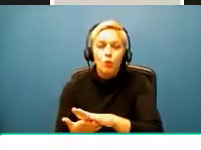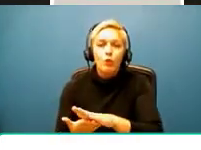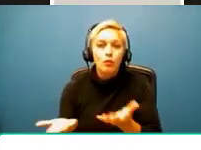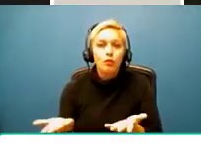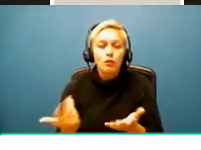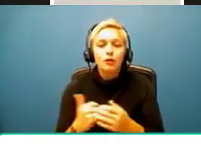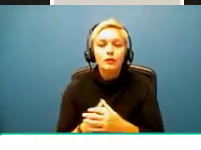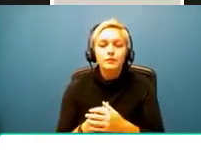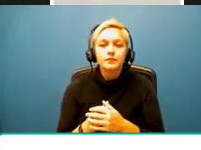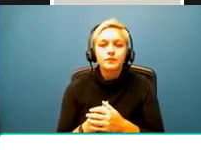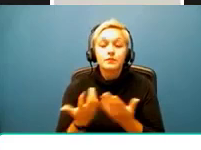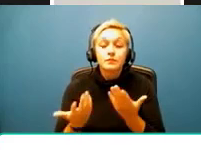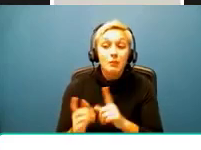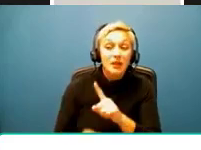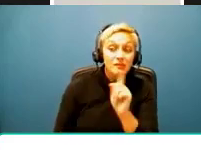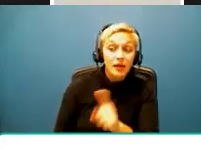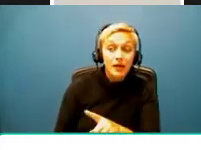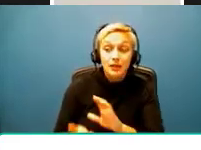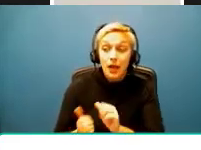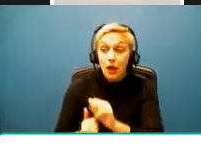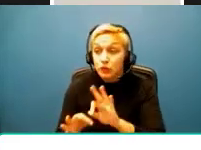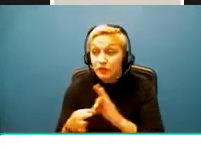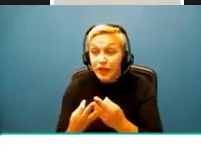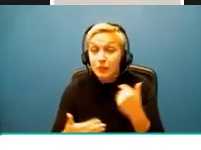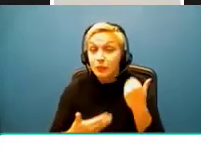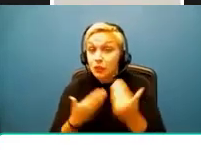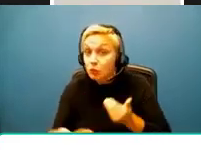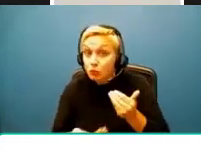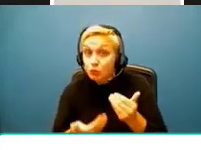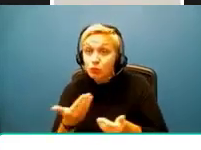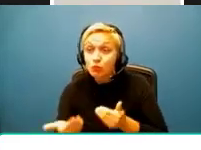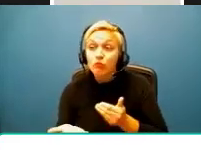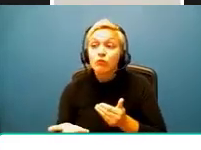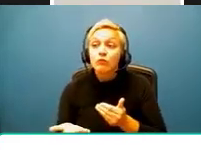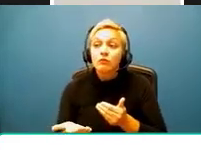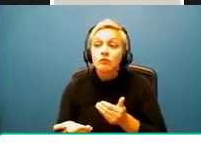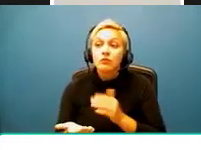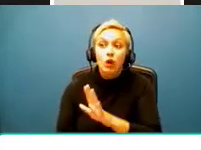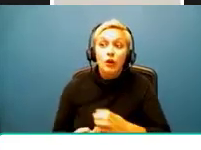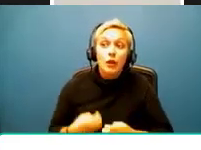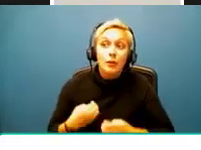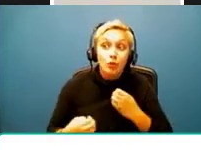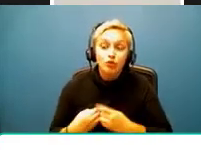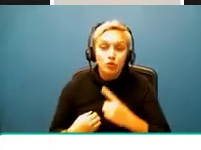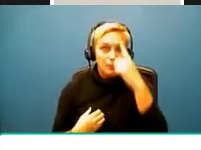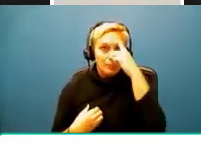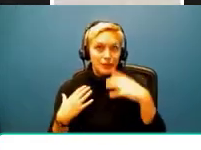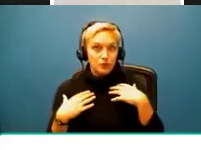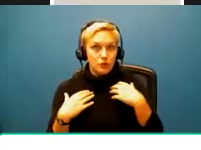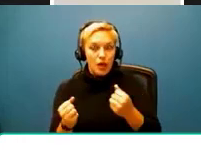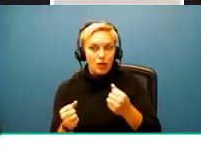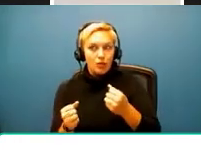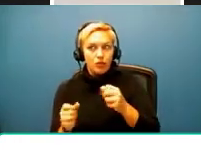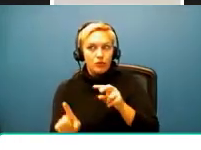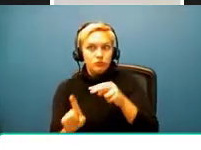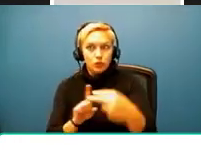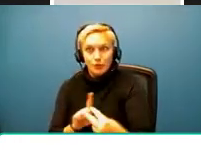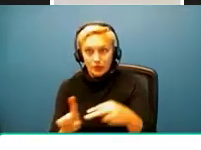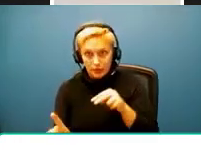finding out, how the family is doing just from a emotional and mental health issue. So it's all those